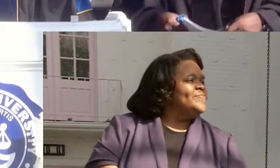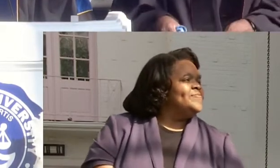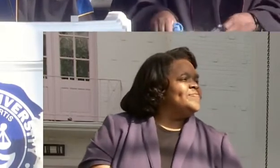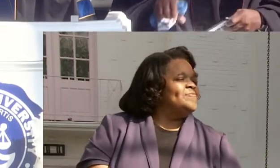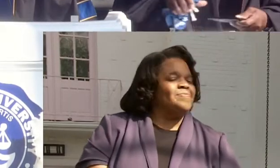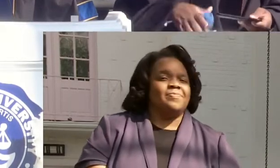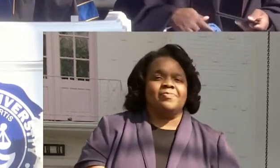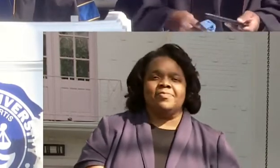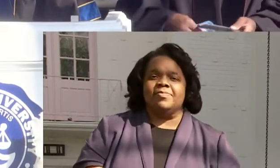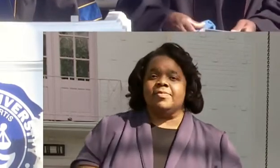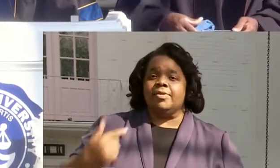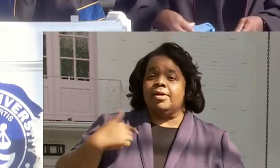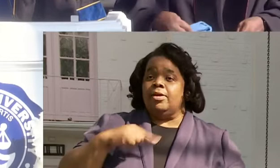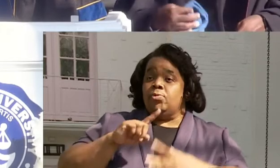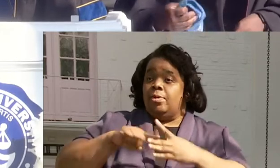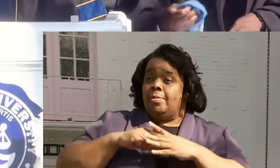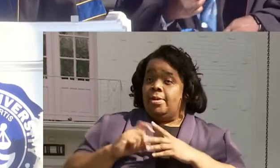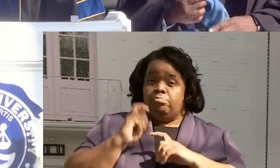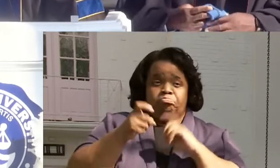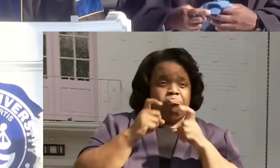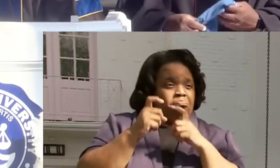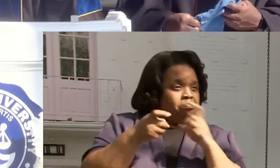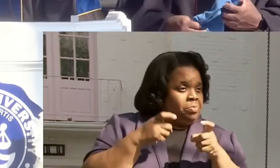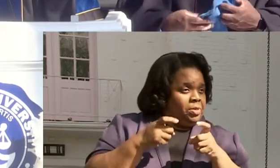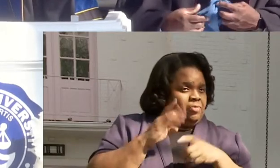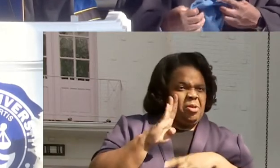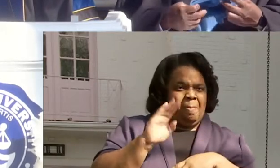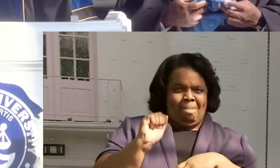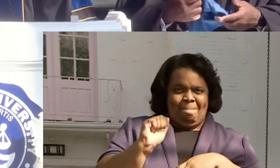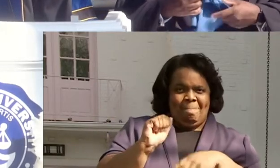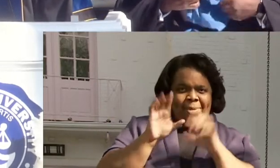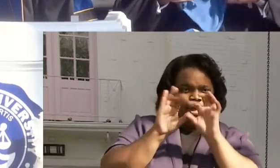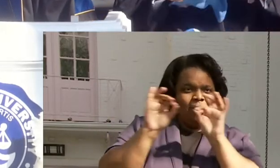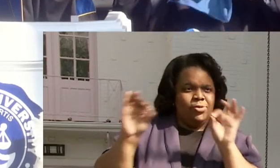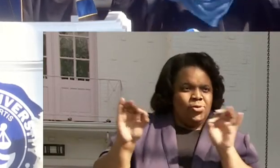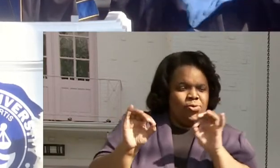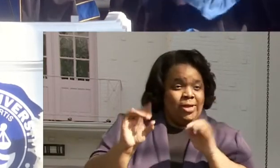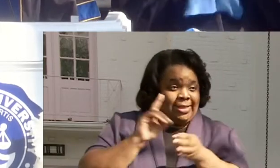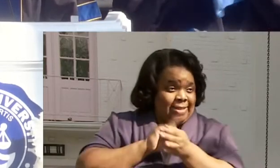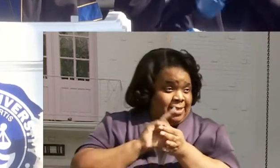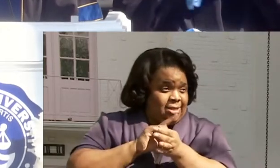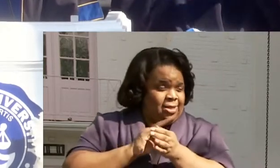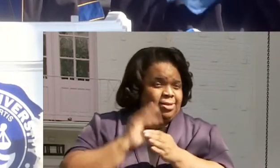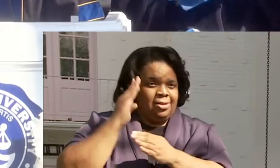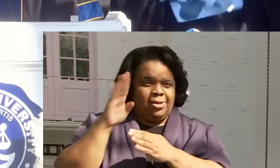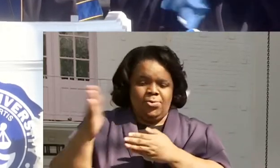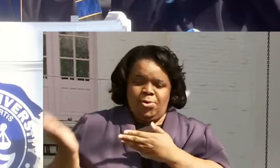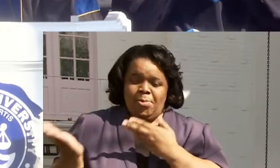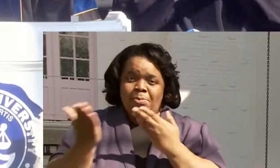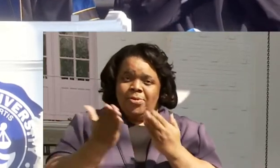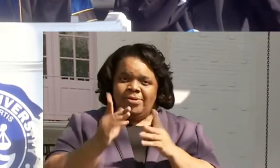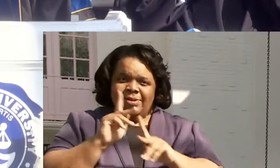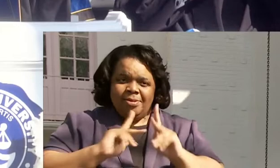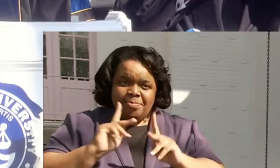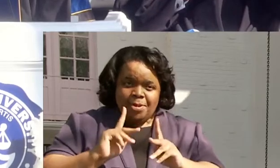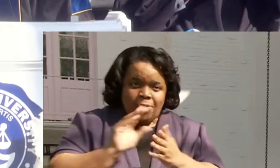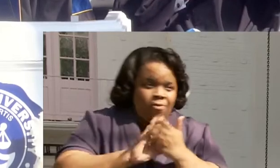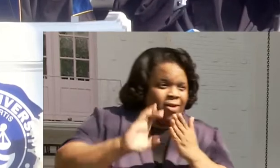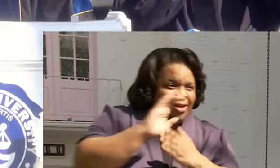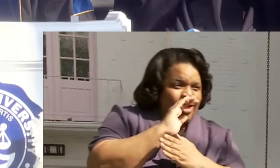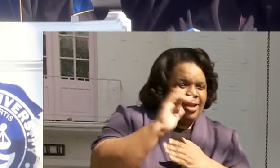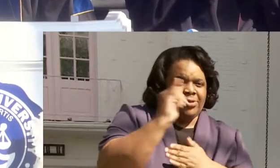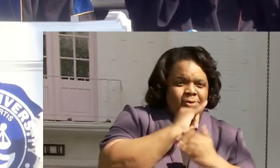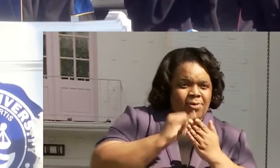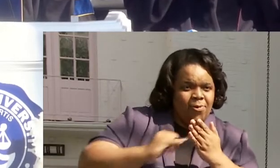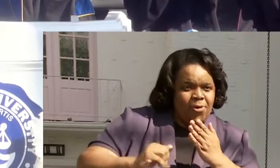As we begin to confer the baccalaureate degrees, Dean Eric Buckles will present the candidates for the College of Arts and